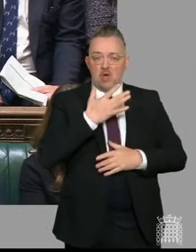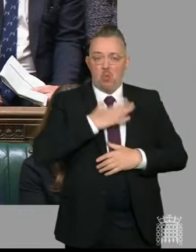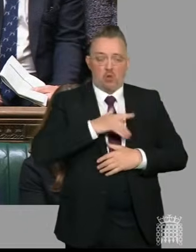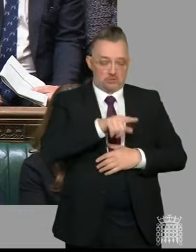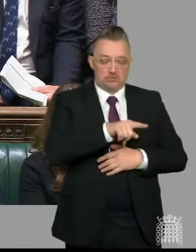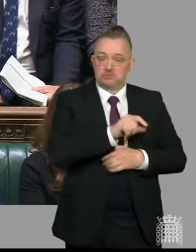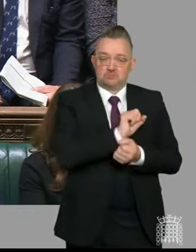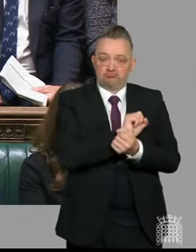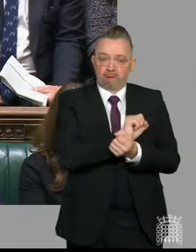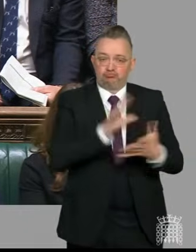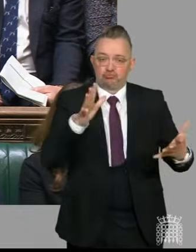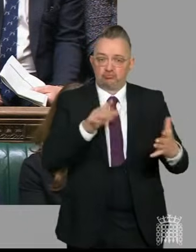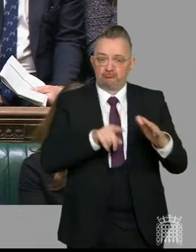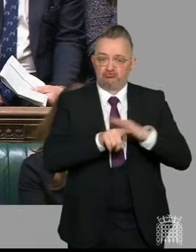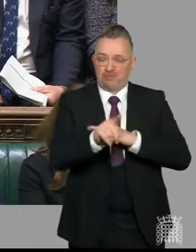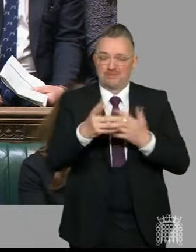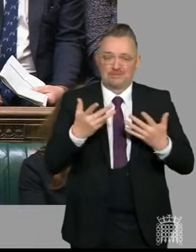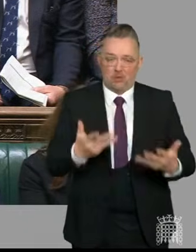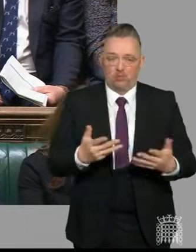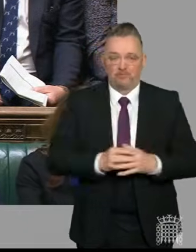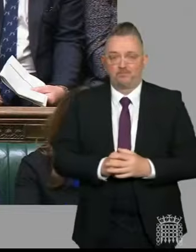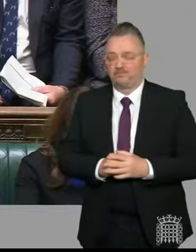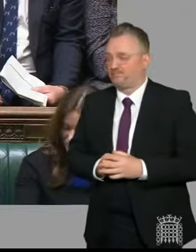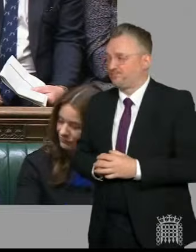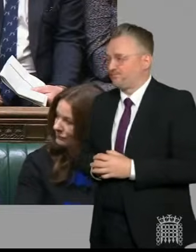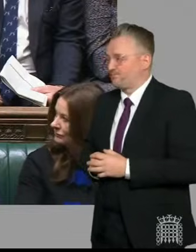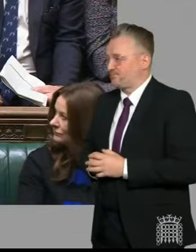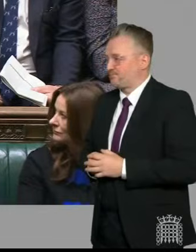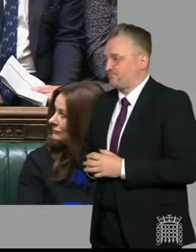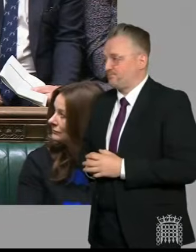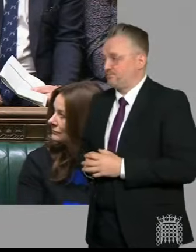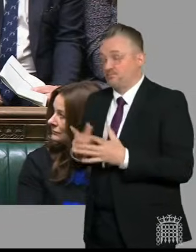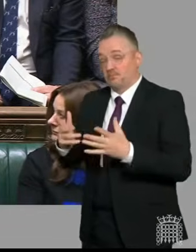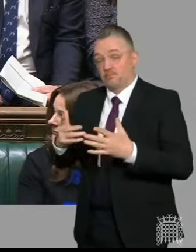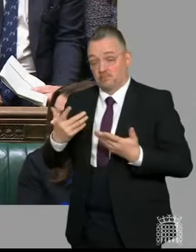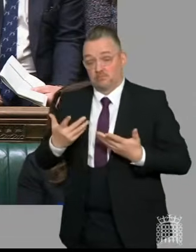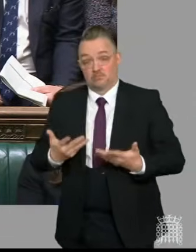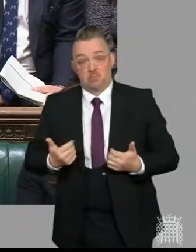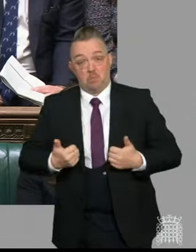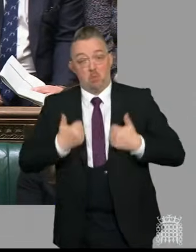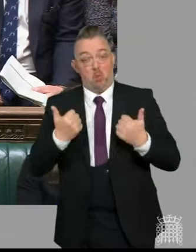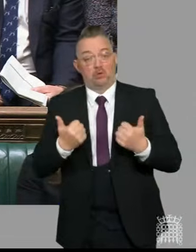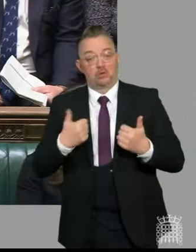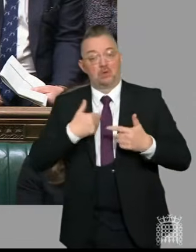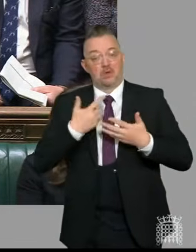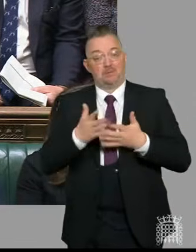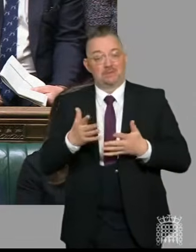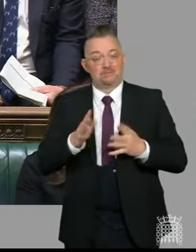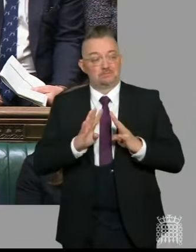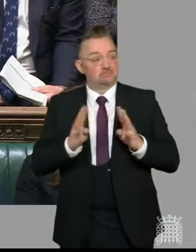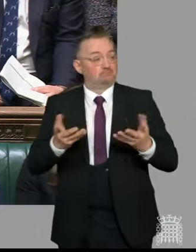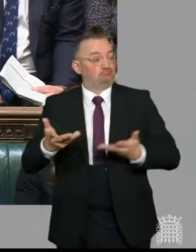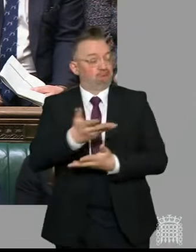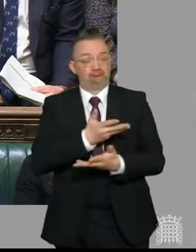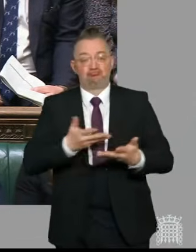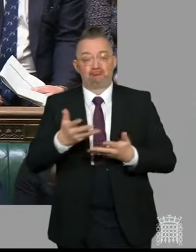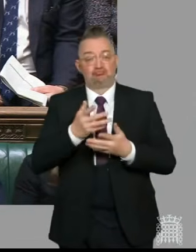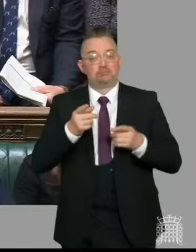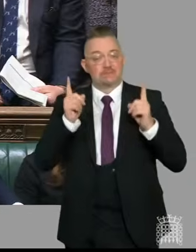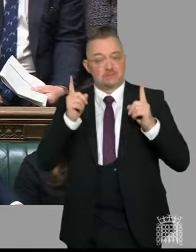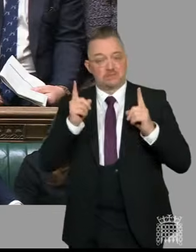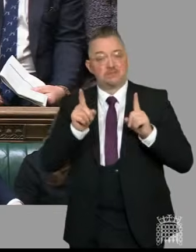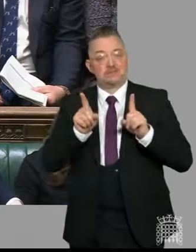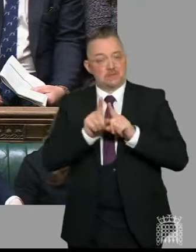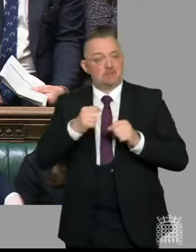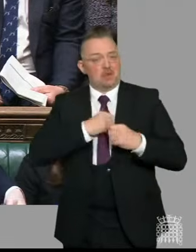Speaker, this morning I had meetings with ministerial colleagues and others. In addition to my duties in this House, I shall have further such